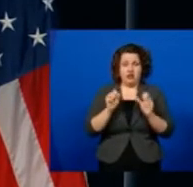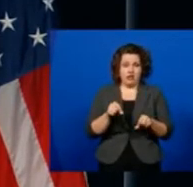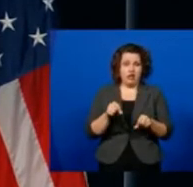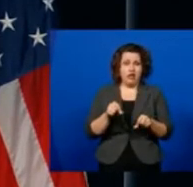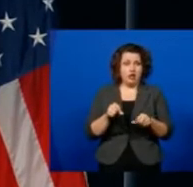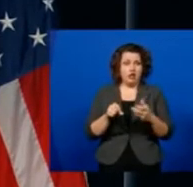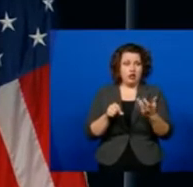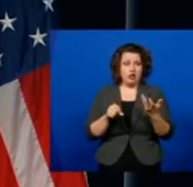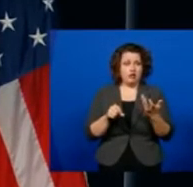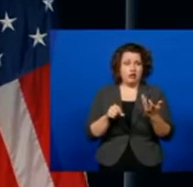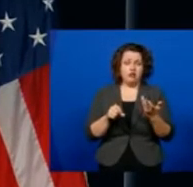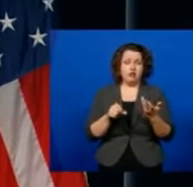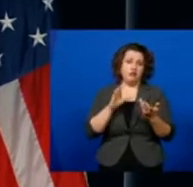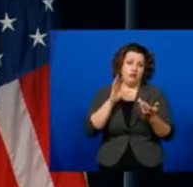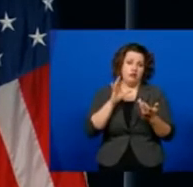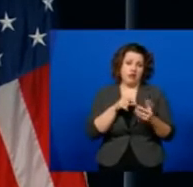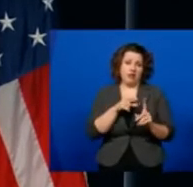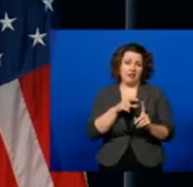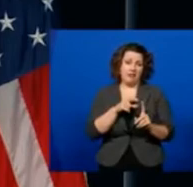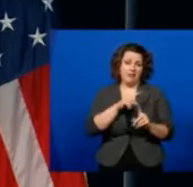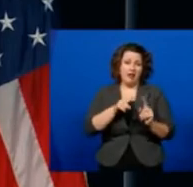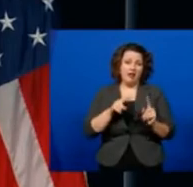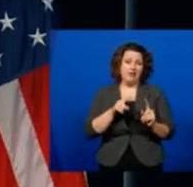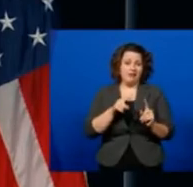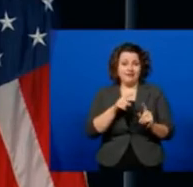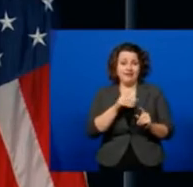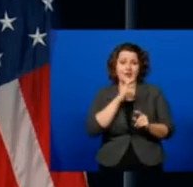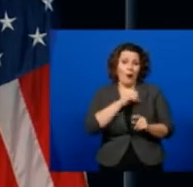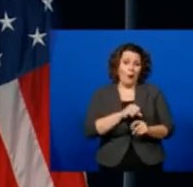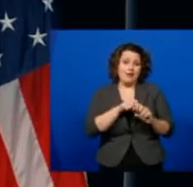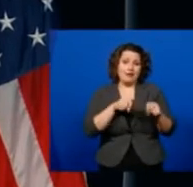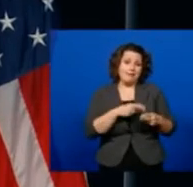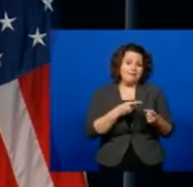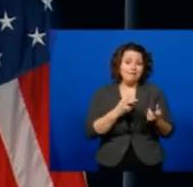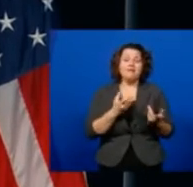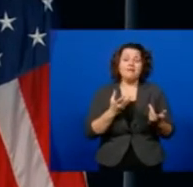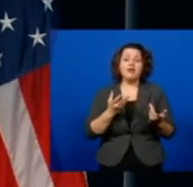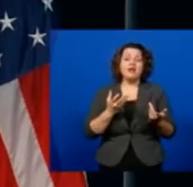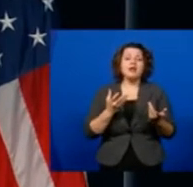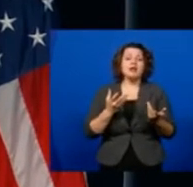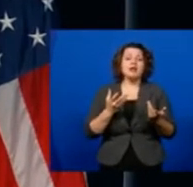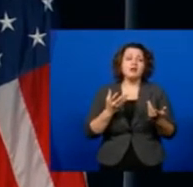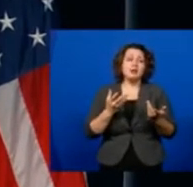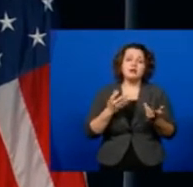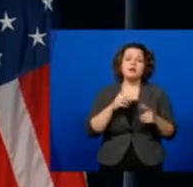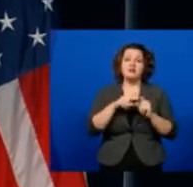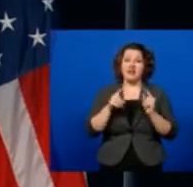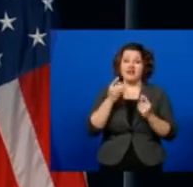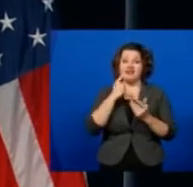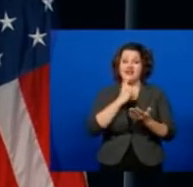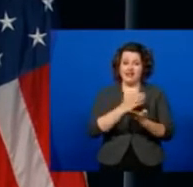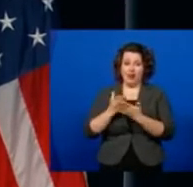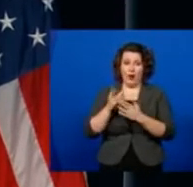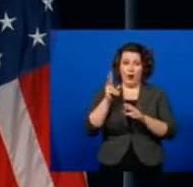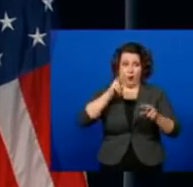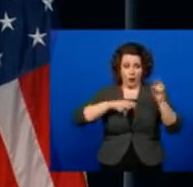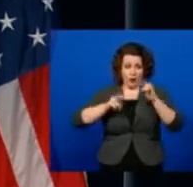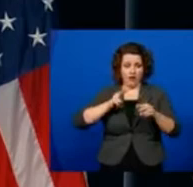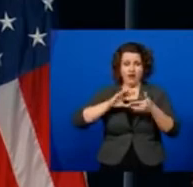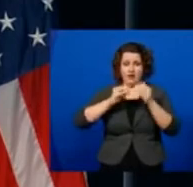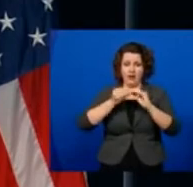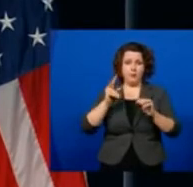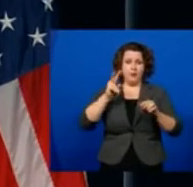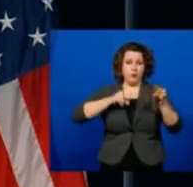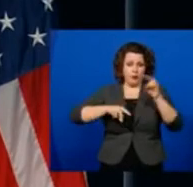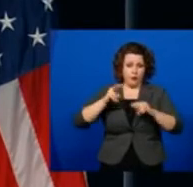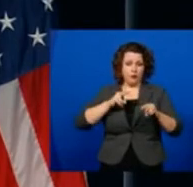is attributed to an older system. But I think, as you look at the data, you look at the numbers, it's